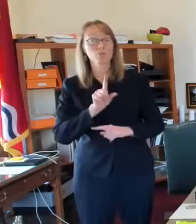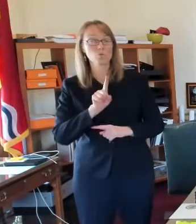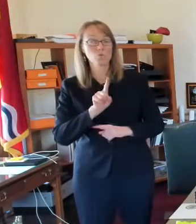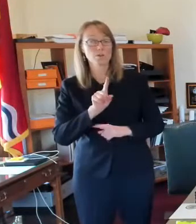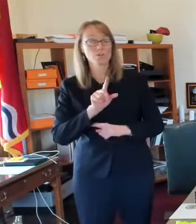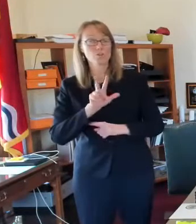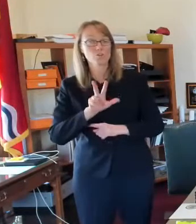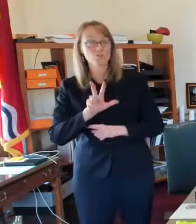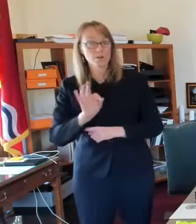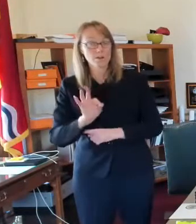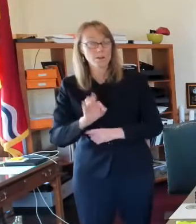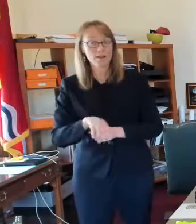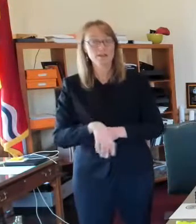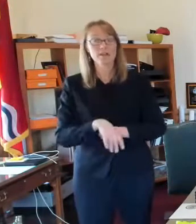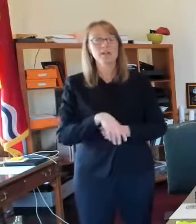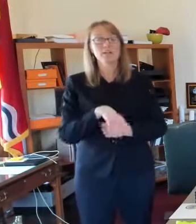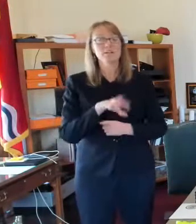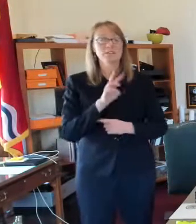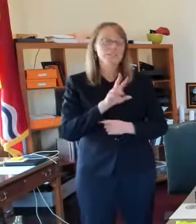63139,